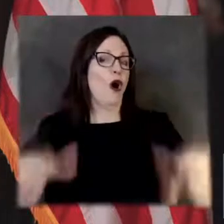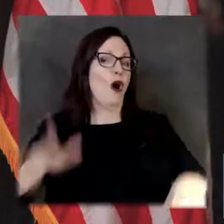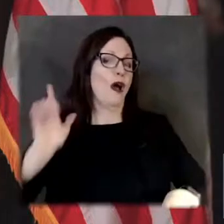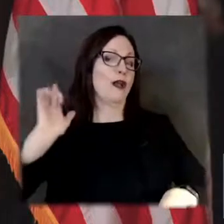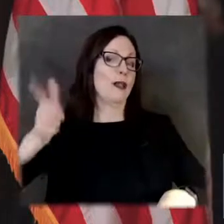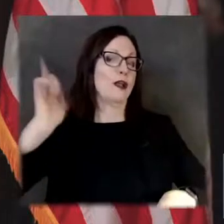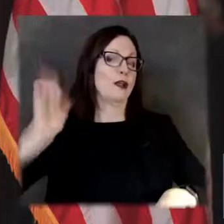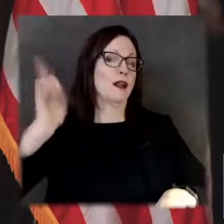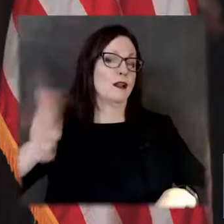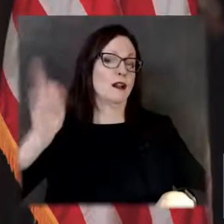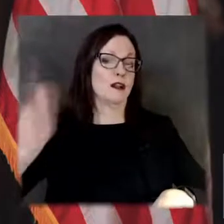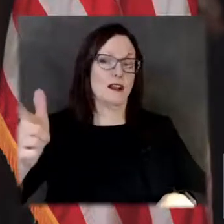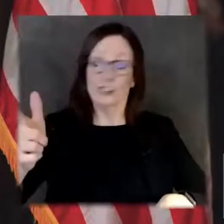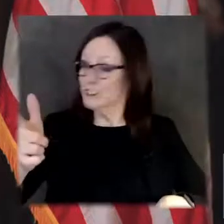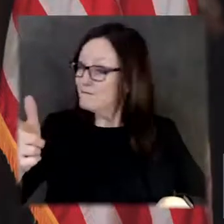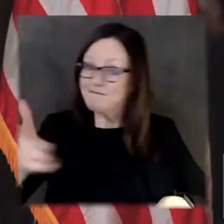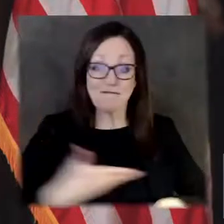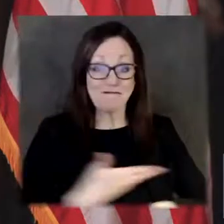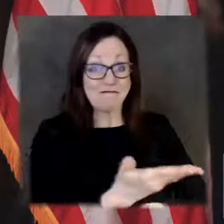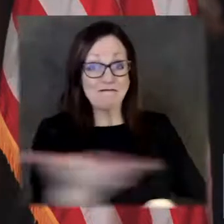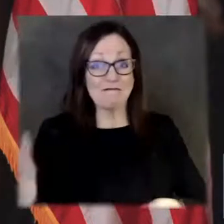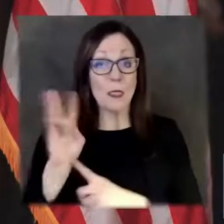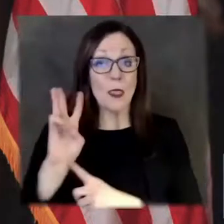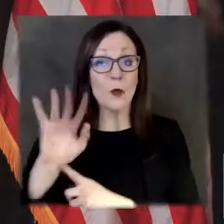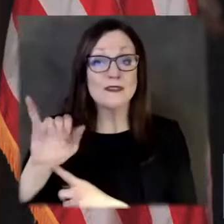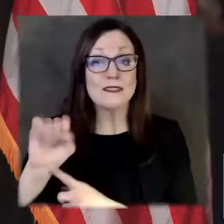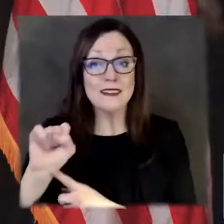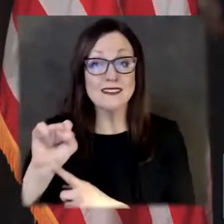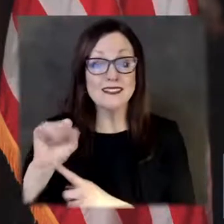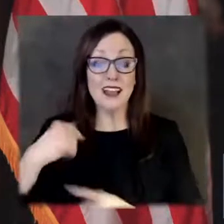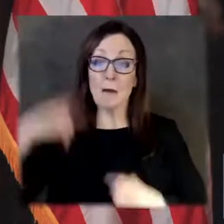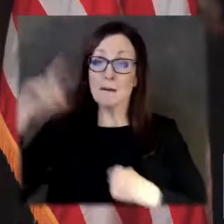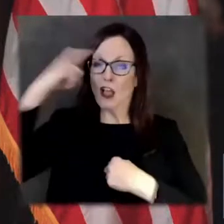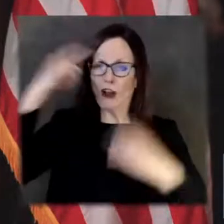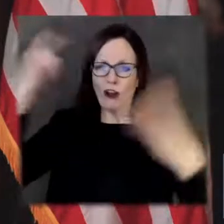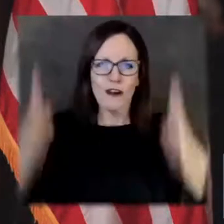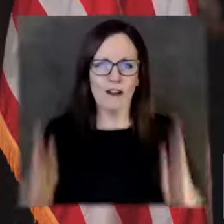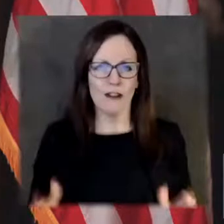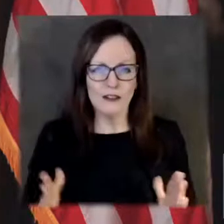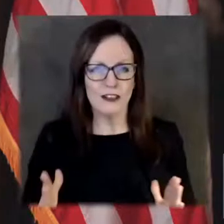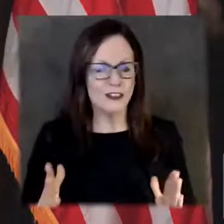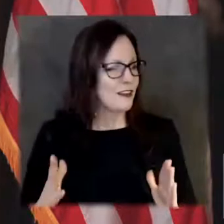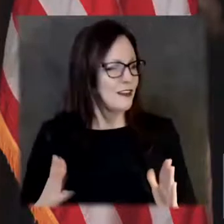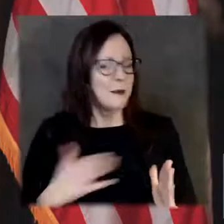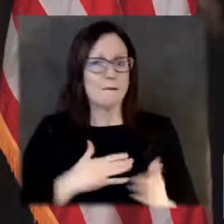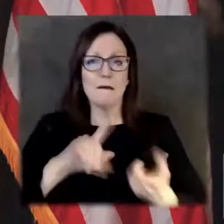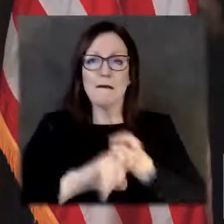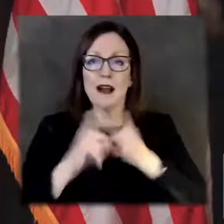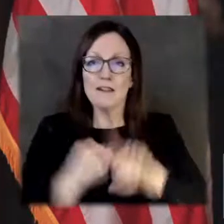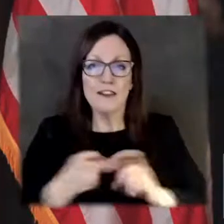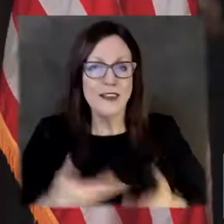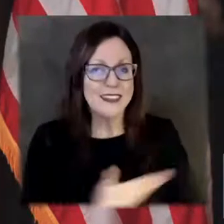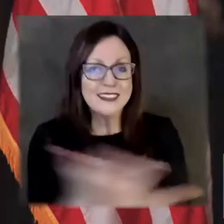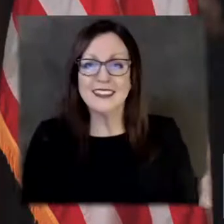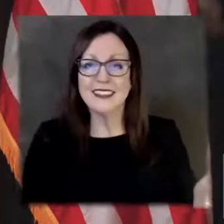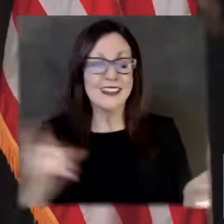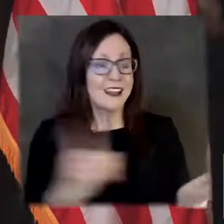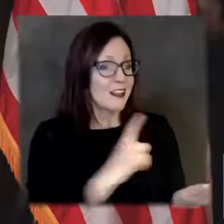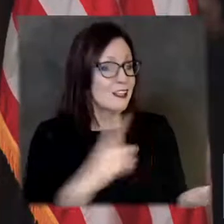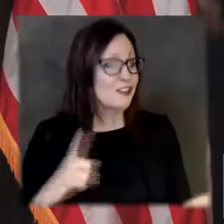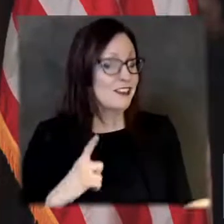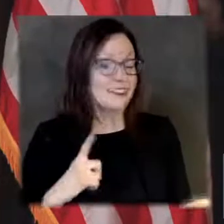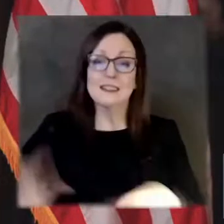have before us. Wisconsinites, when I ran to be your governor, I said it was time for a